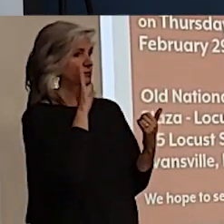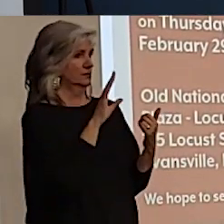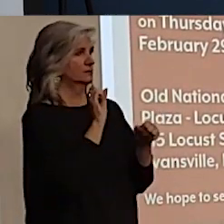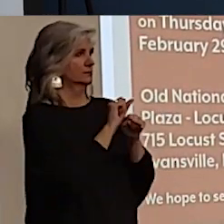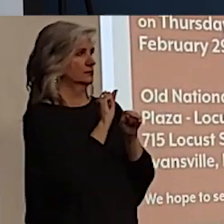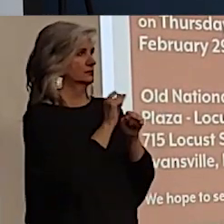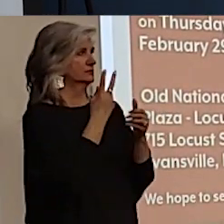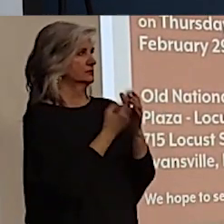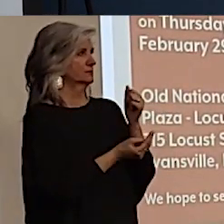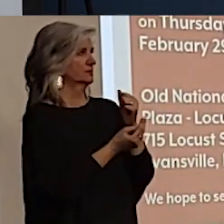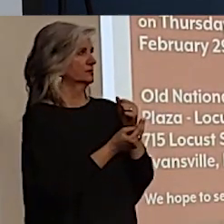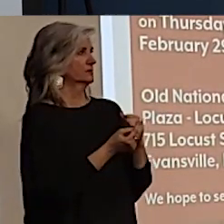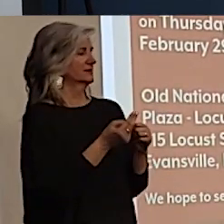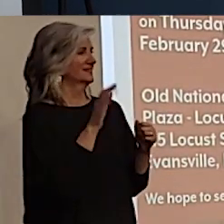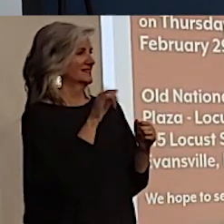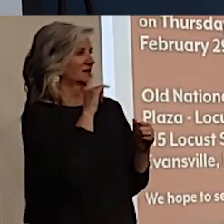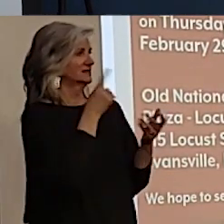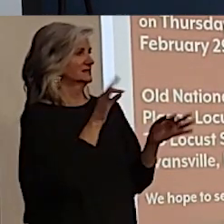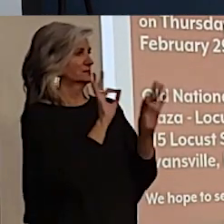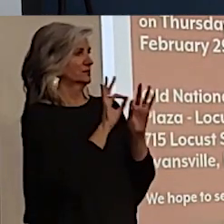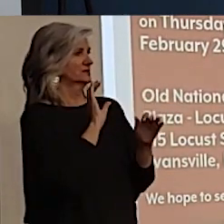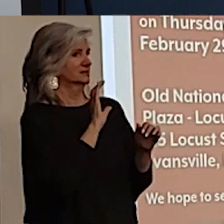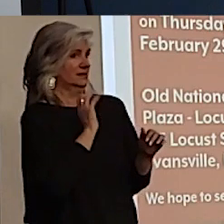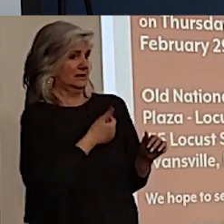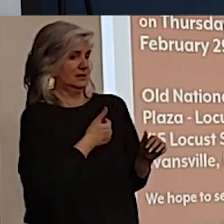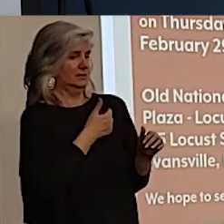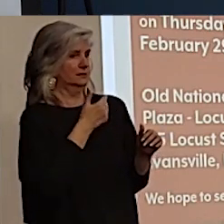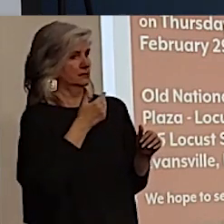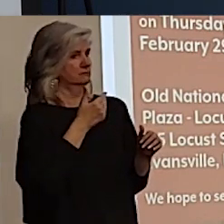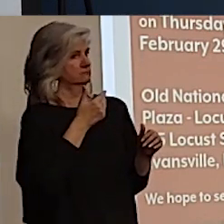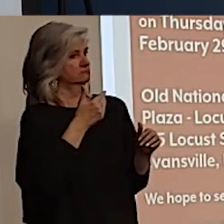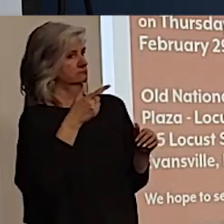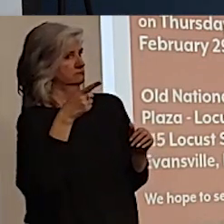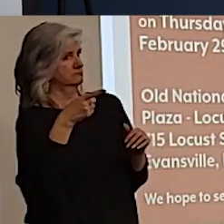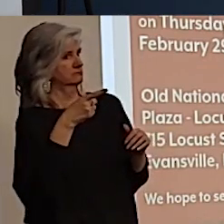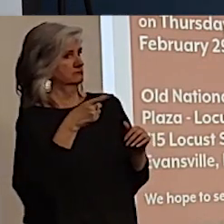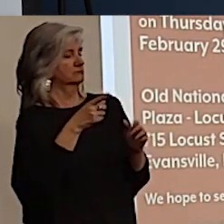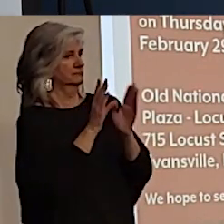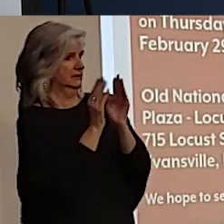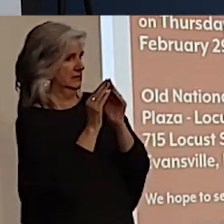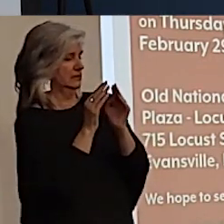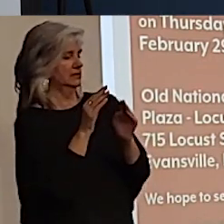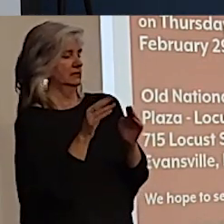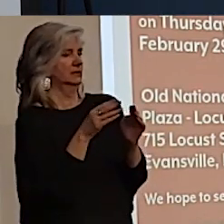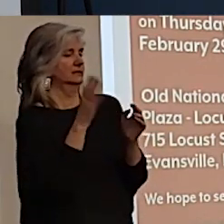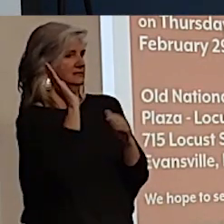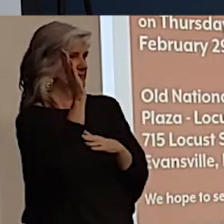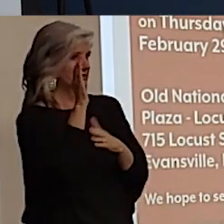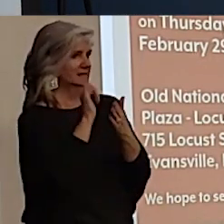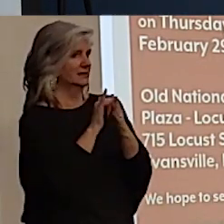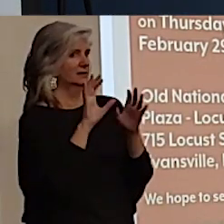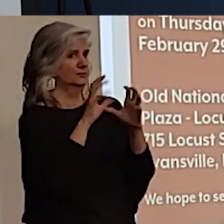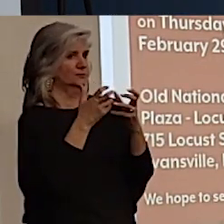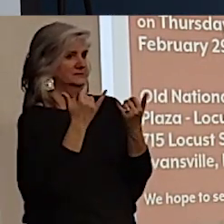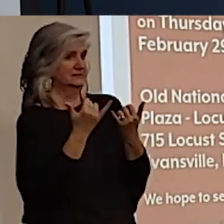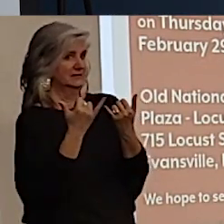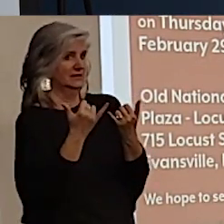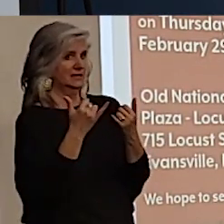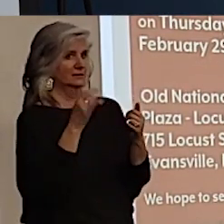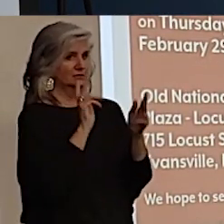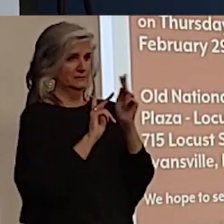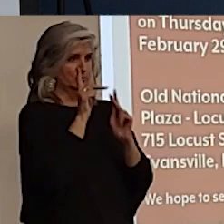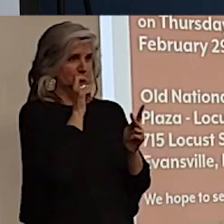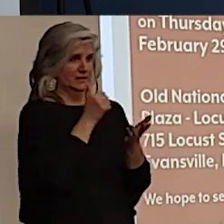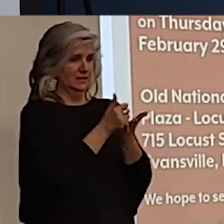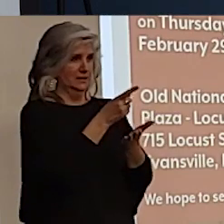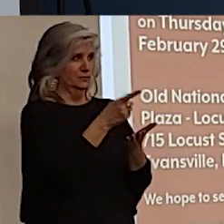both. And so that's the importance of this hearing. That's the importance of speaking to that body today, because these are the folks that can help